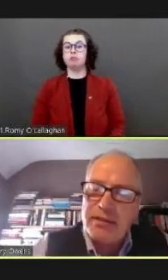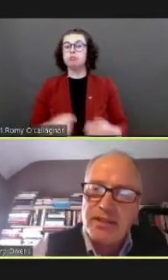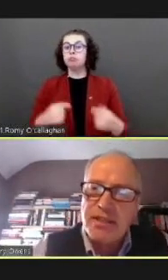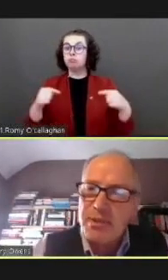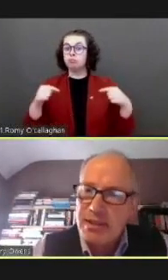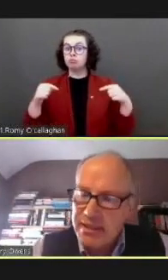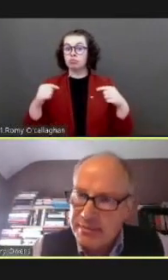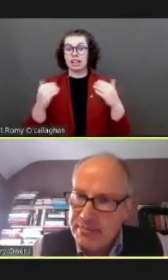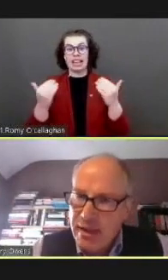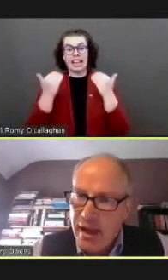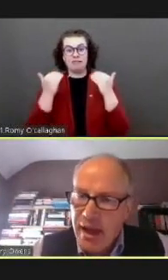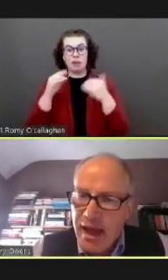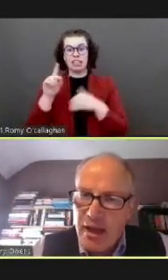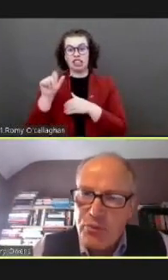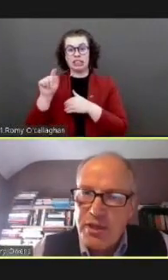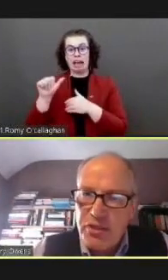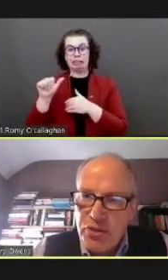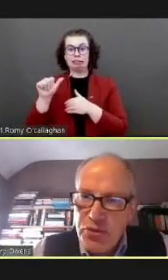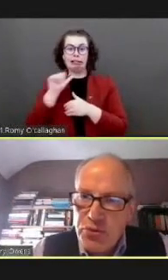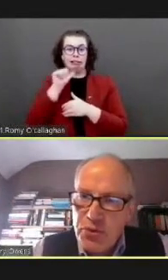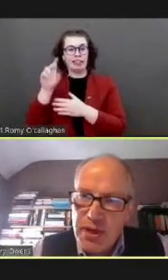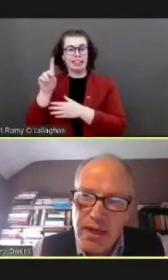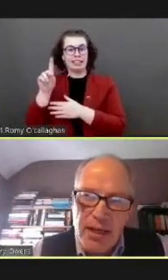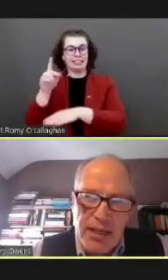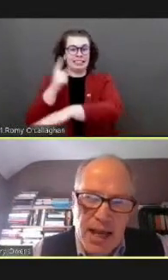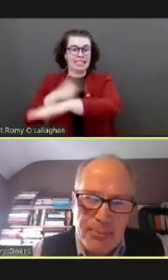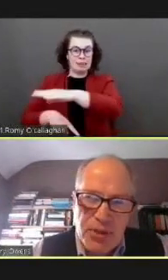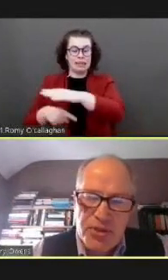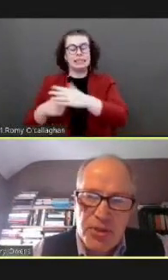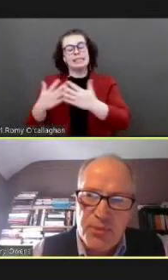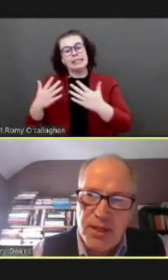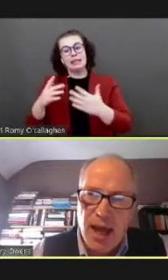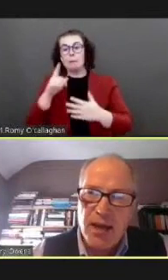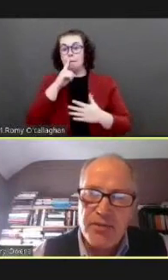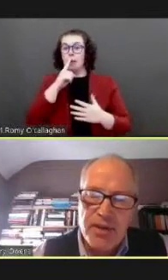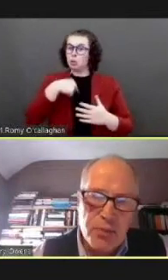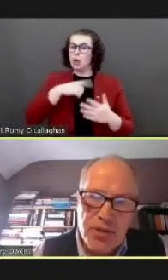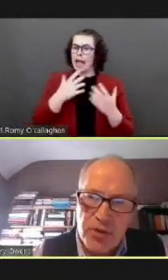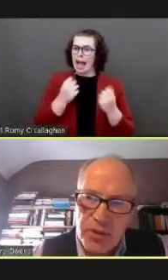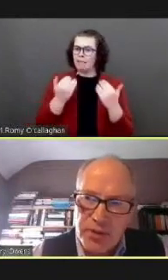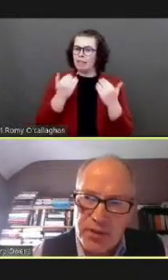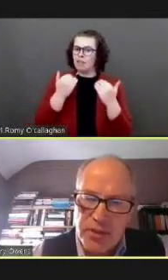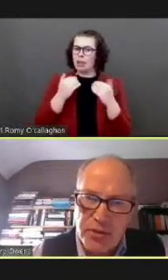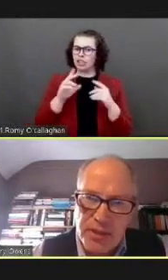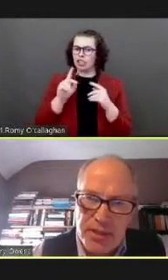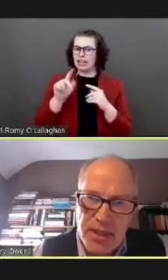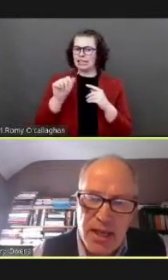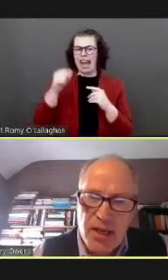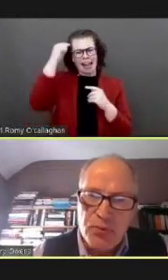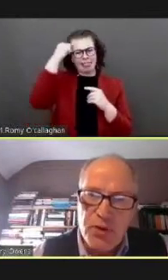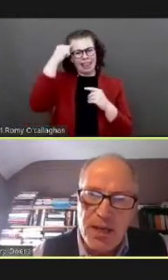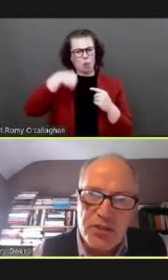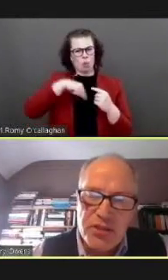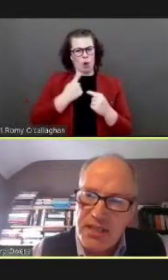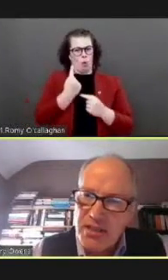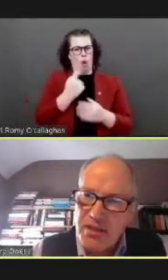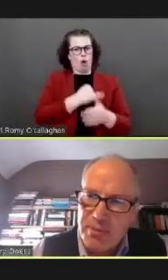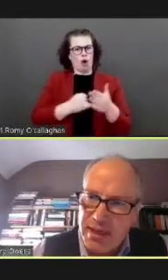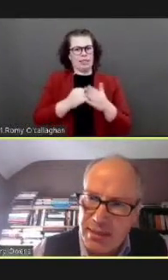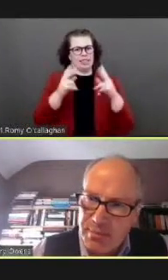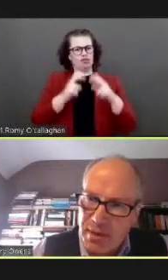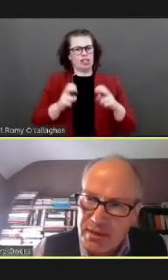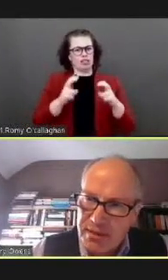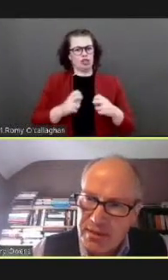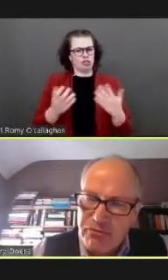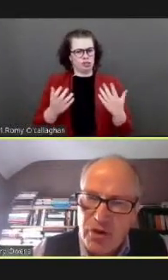information on disability, we do capture something, and I think we're the only ones to do this. We measure distance